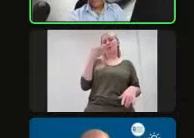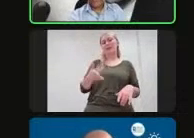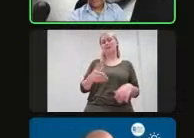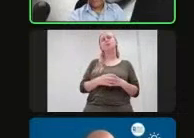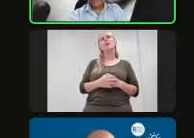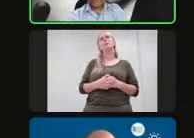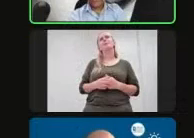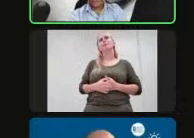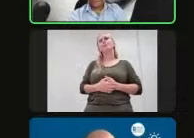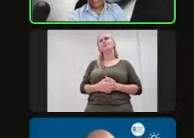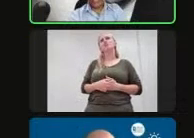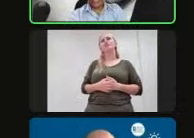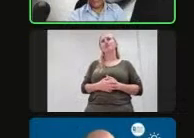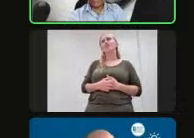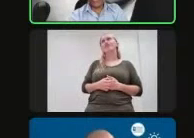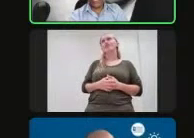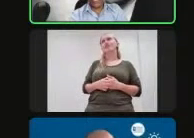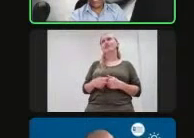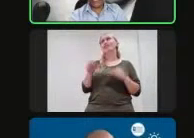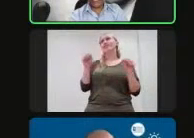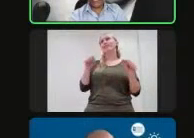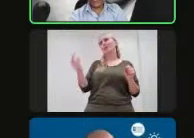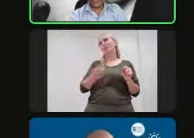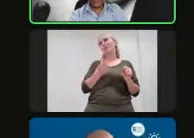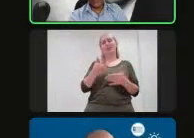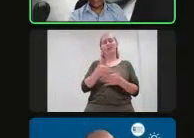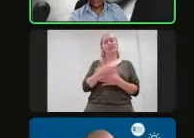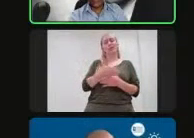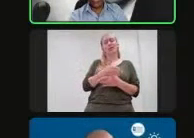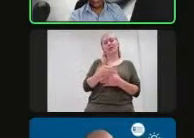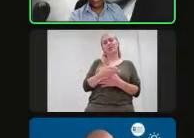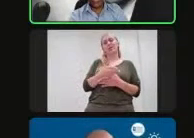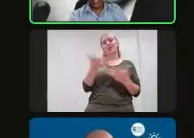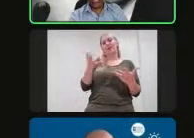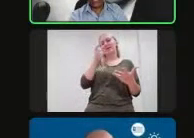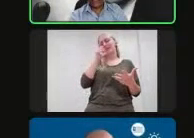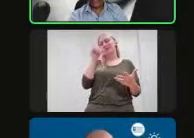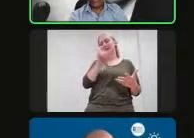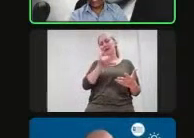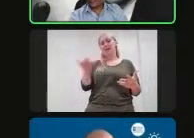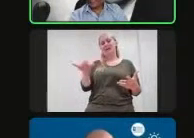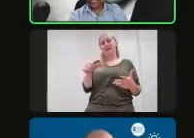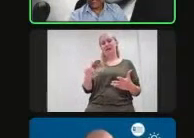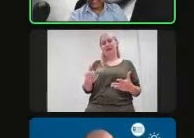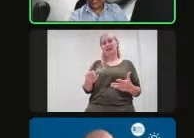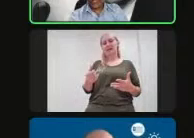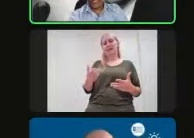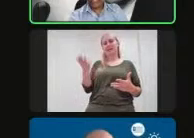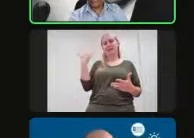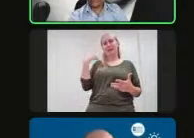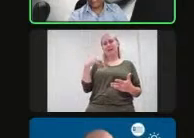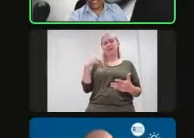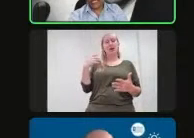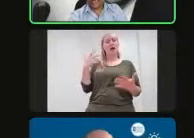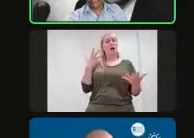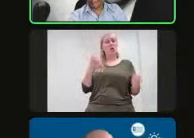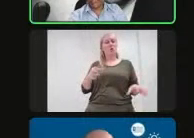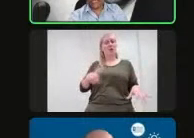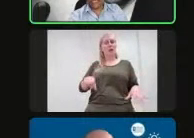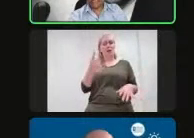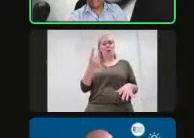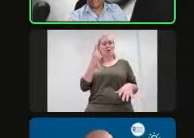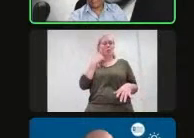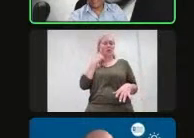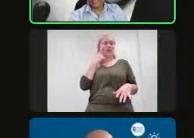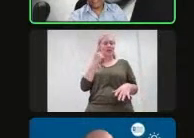know, I can only share that, you know, it's not like the last 11 months. I don't want anybody to think it is only in the 11 months